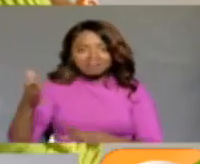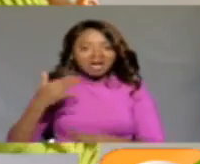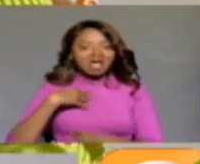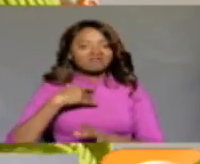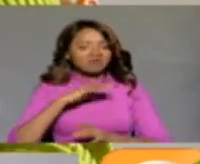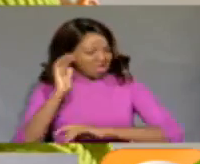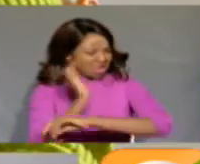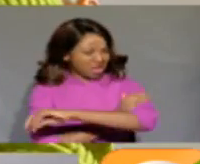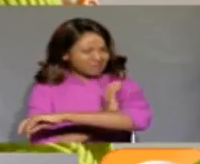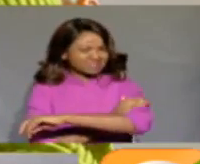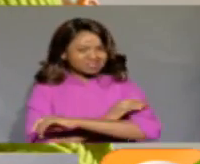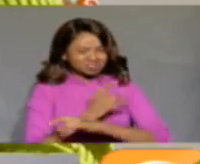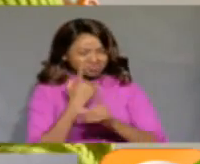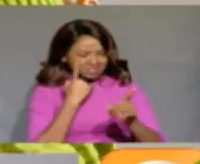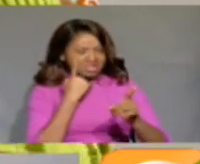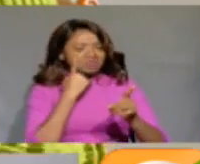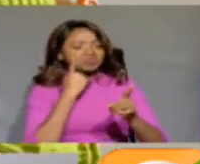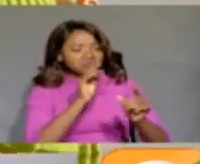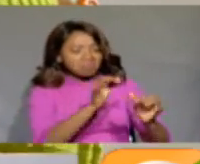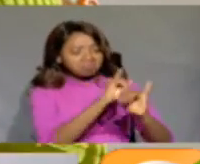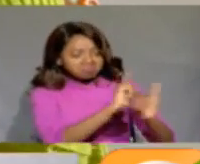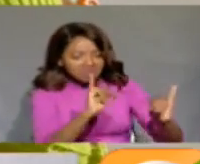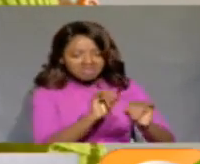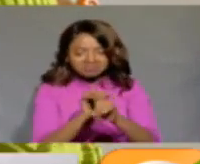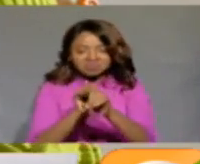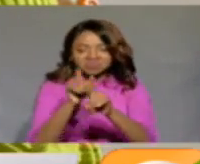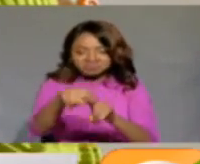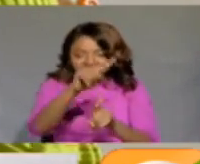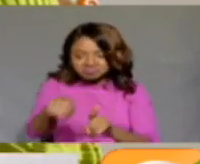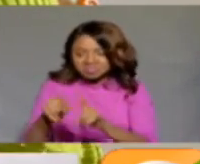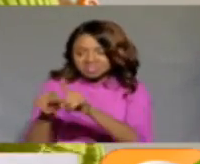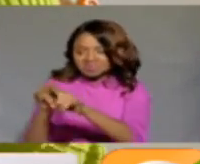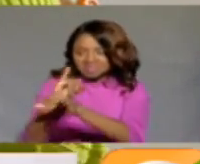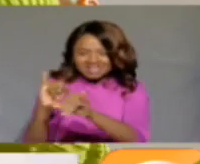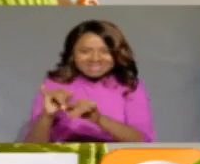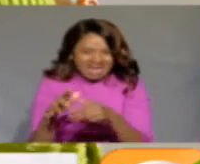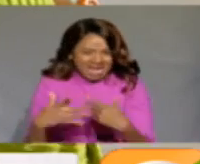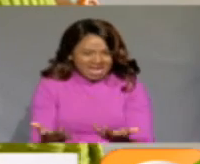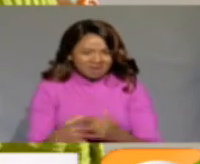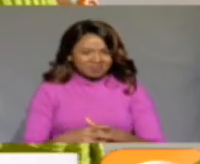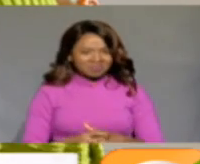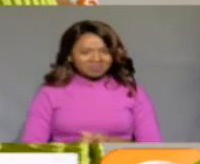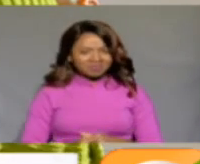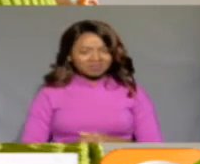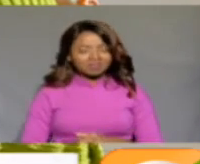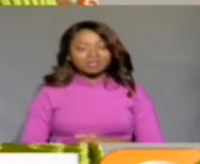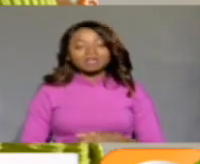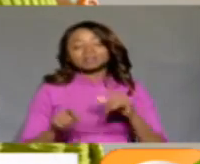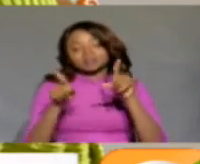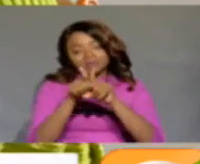is criminally culpable or not. Okay. You see, so those are the kind of things that are happening. And you'll also find that,